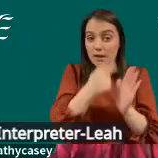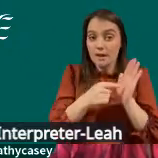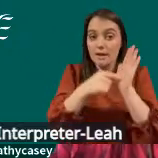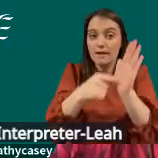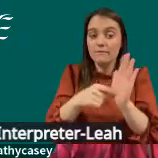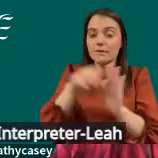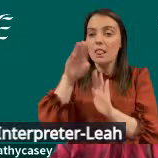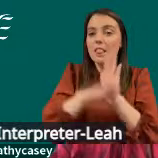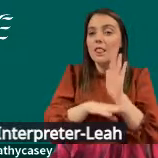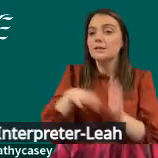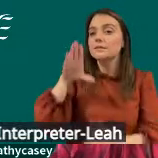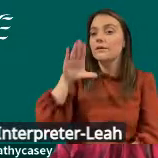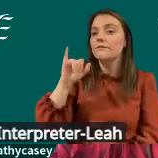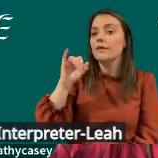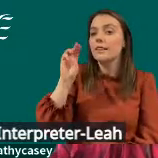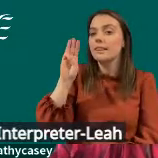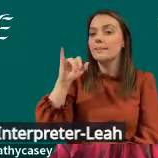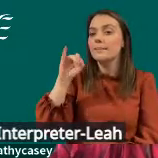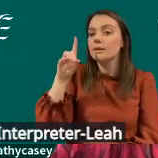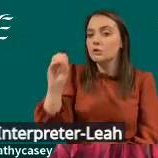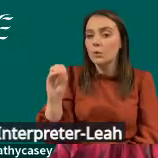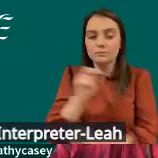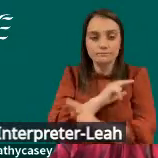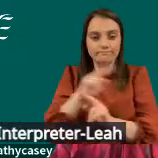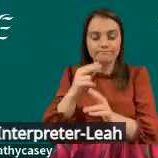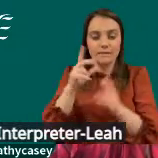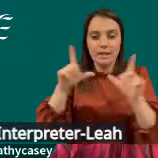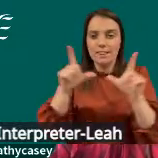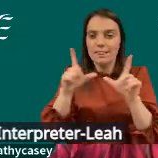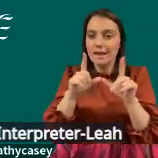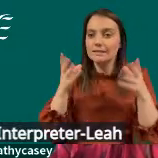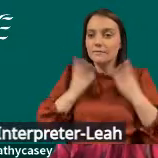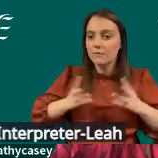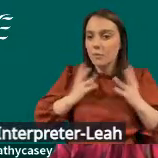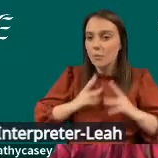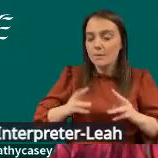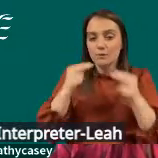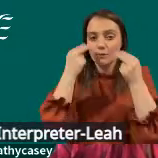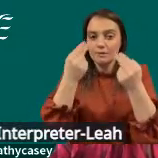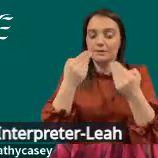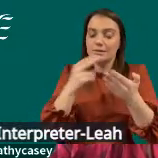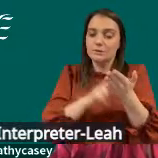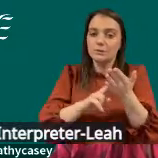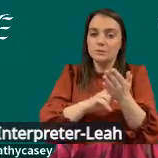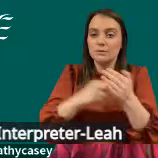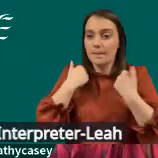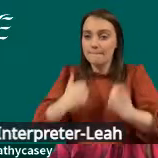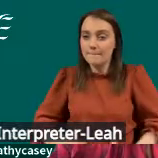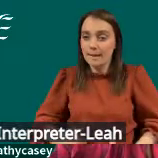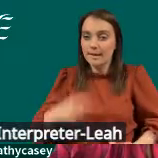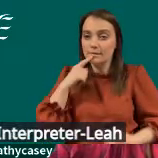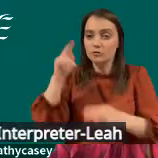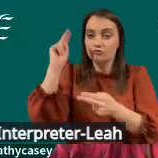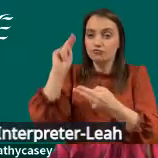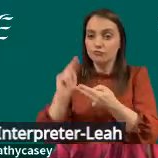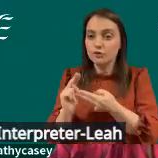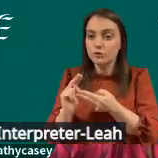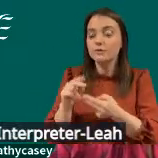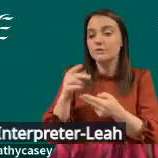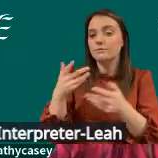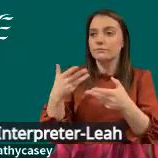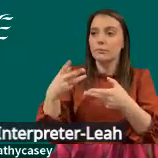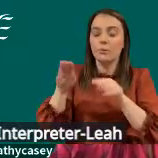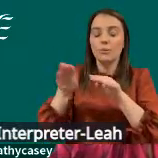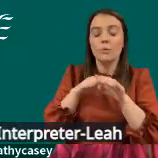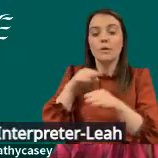libido. It's not licensed for women. We don't have any for us. We have to use the male testosterone in a diluted dose. And it's